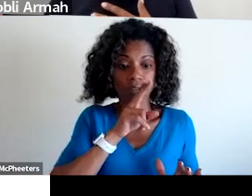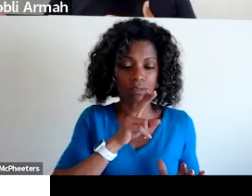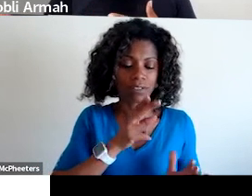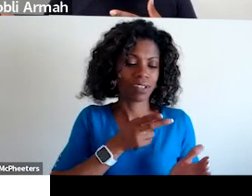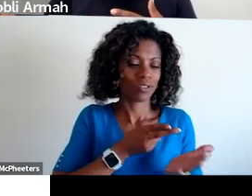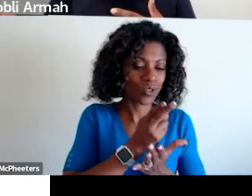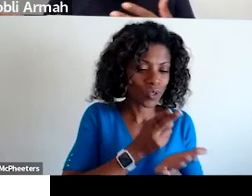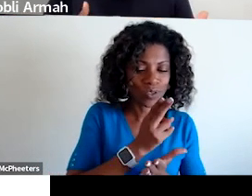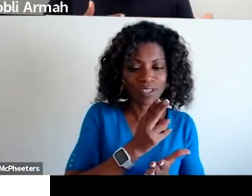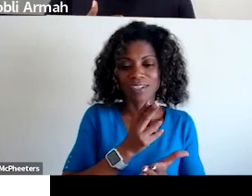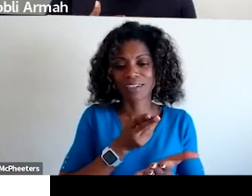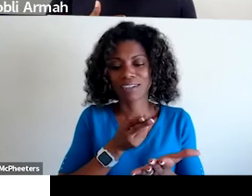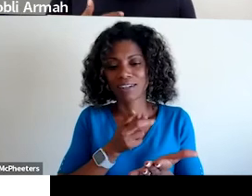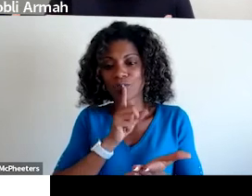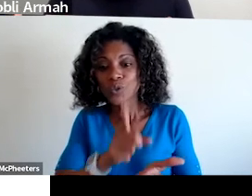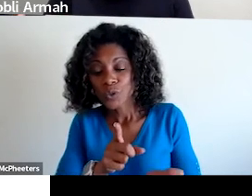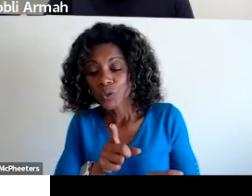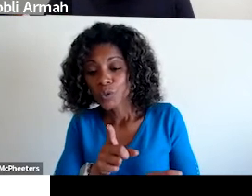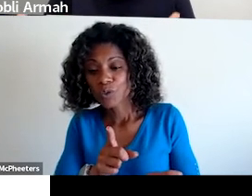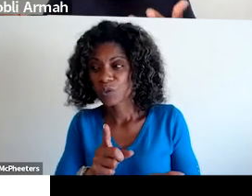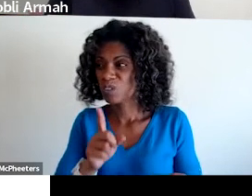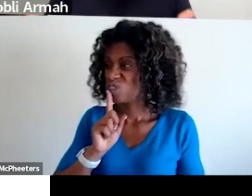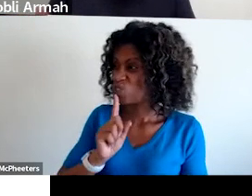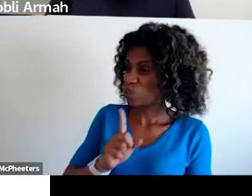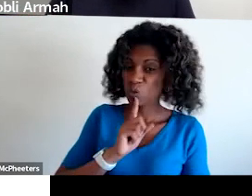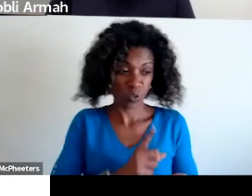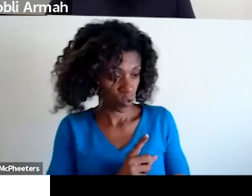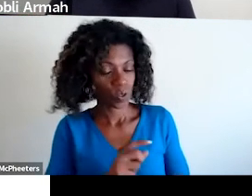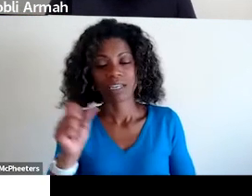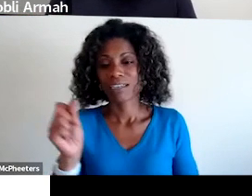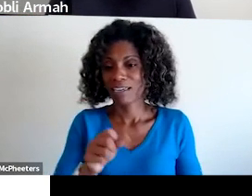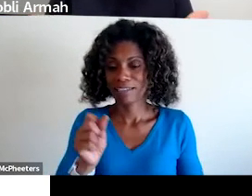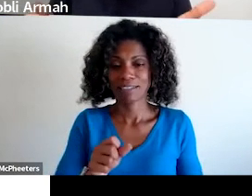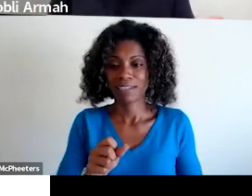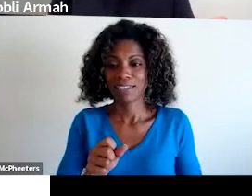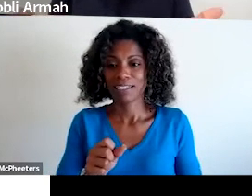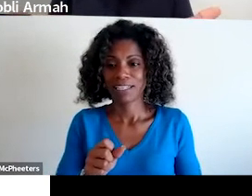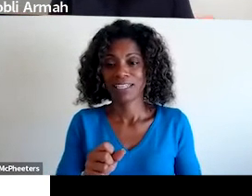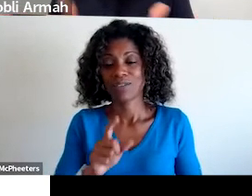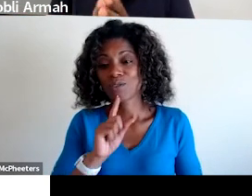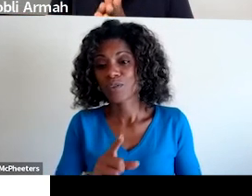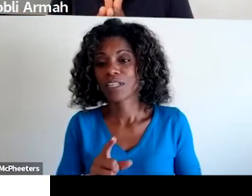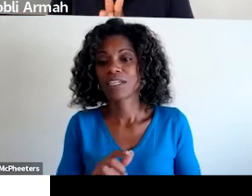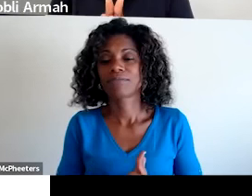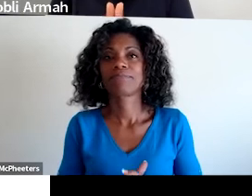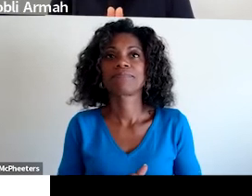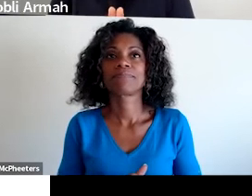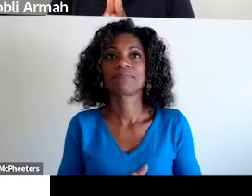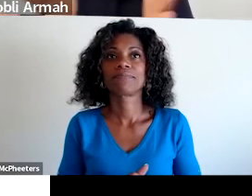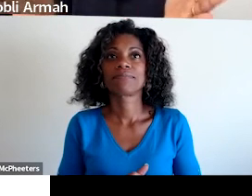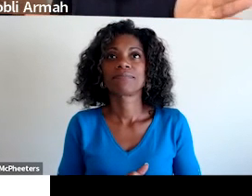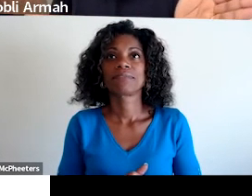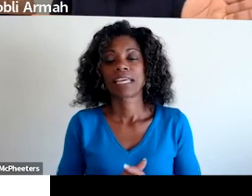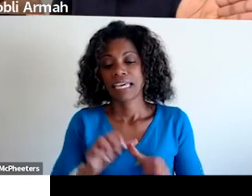really about this liberty versus equity kind of paraphrase. You know, are we skillful enough to hold one